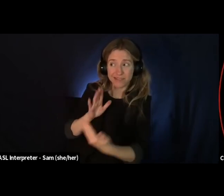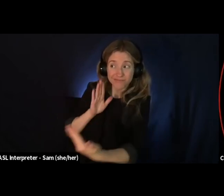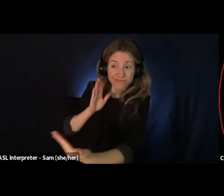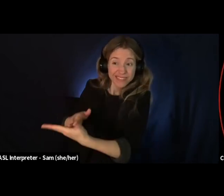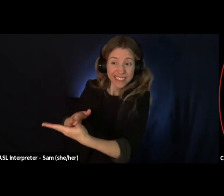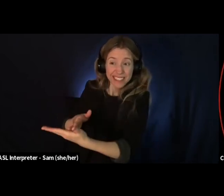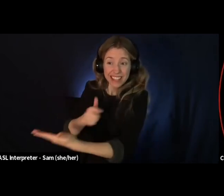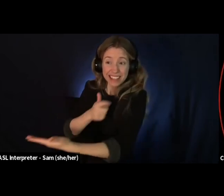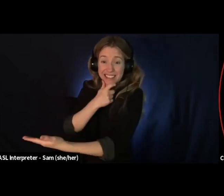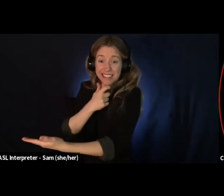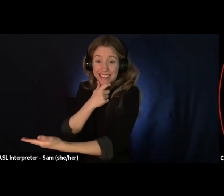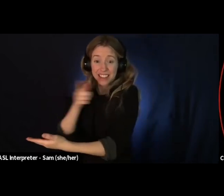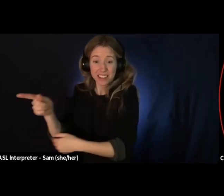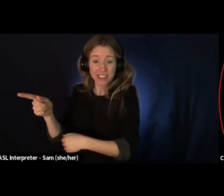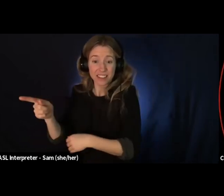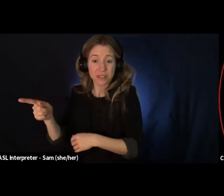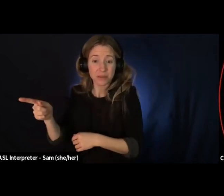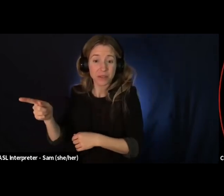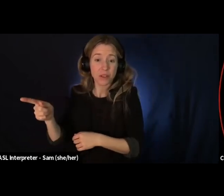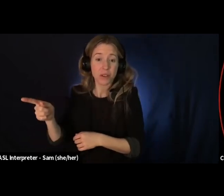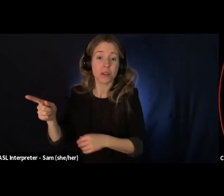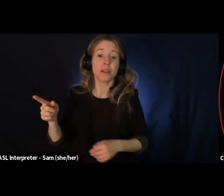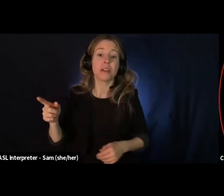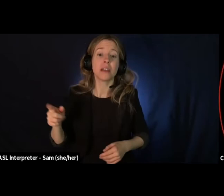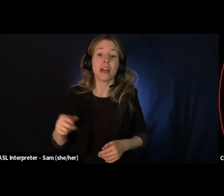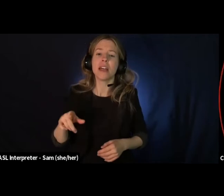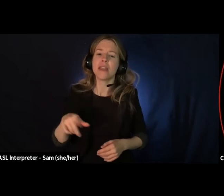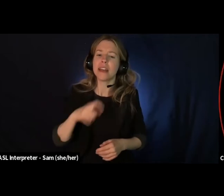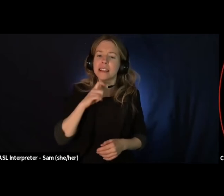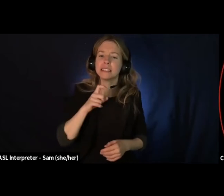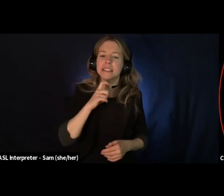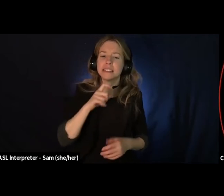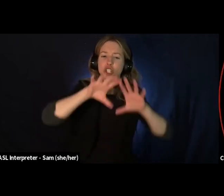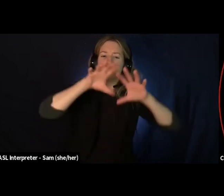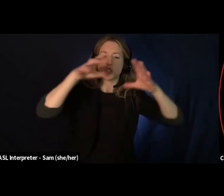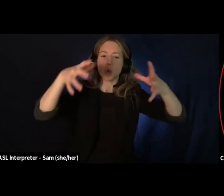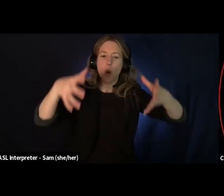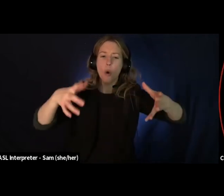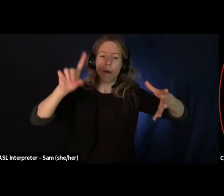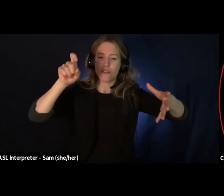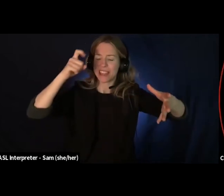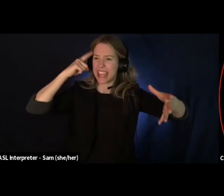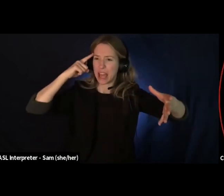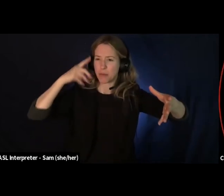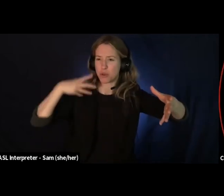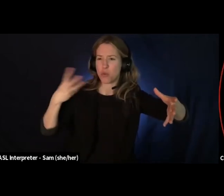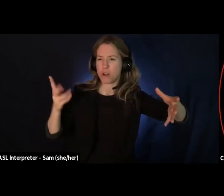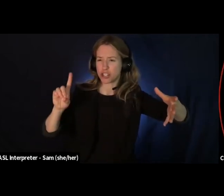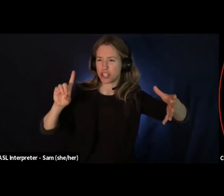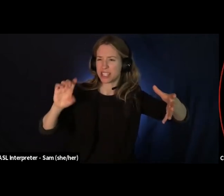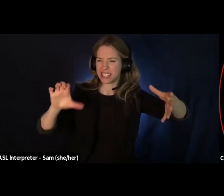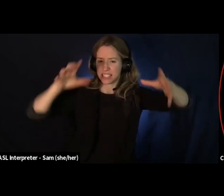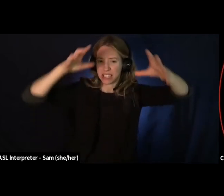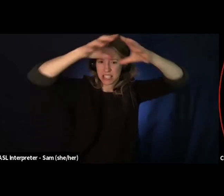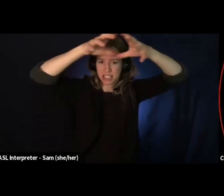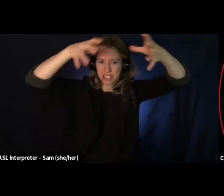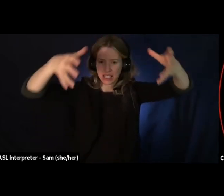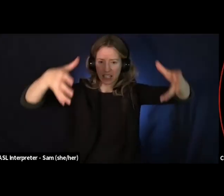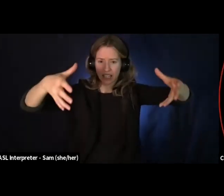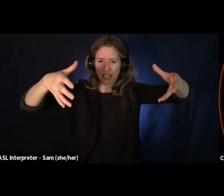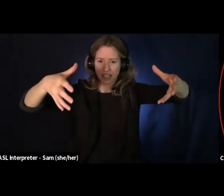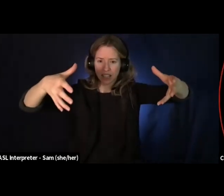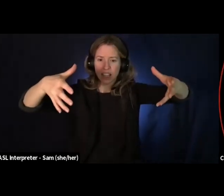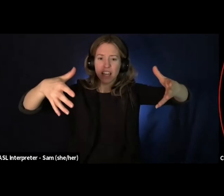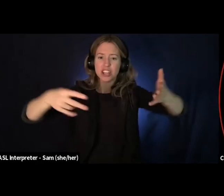in Washington, D.C., that houses both sides of the legislature, those who are supposed to acknowledge